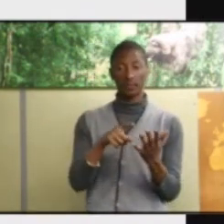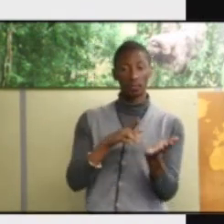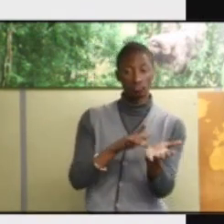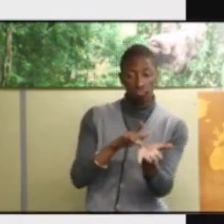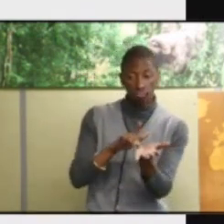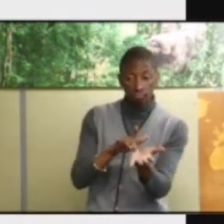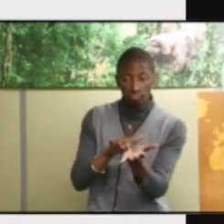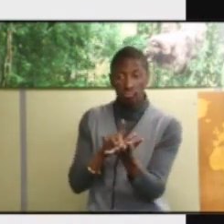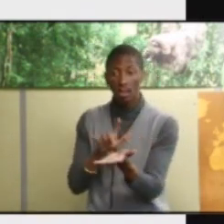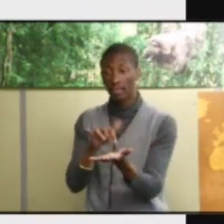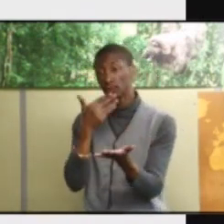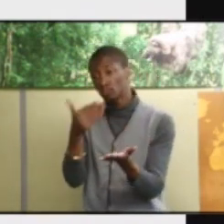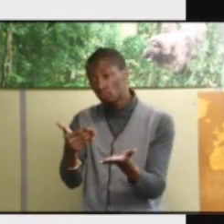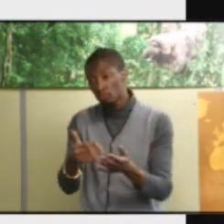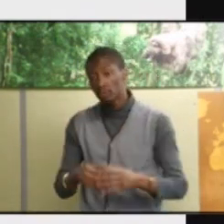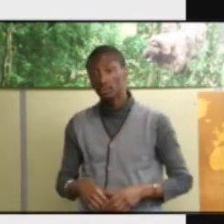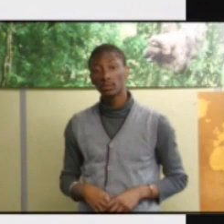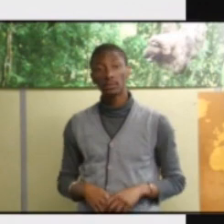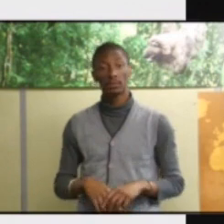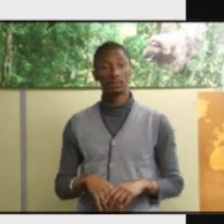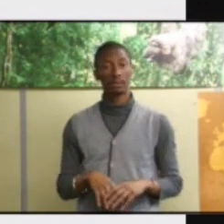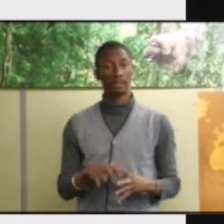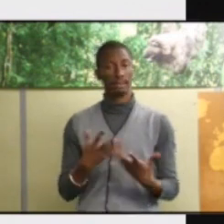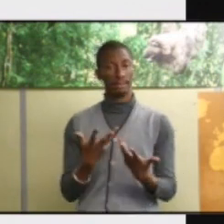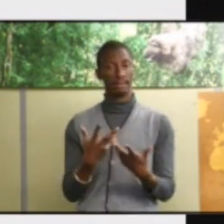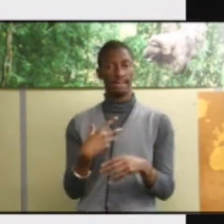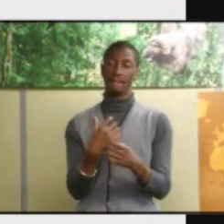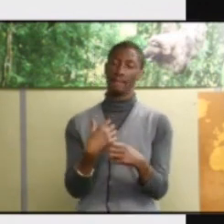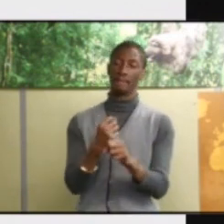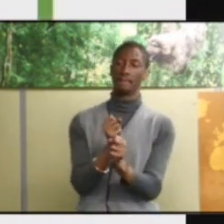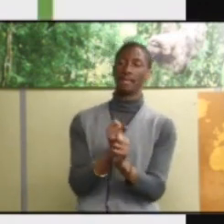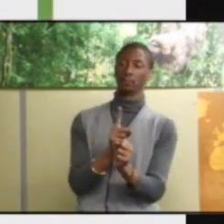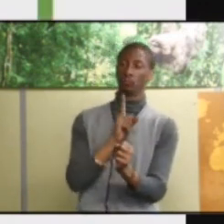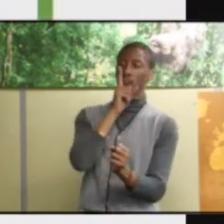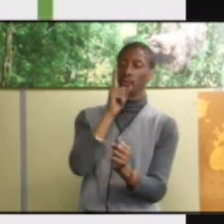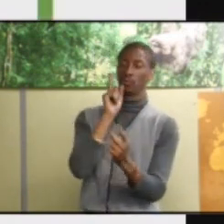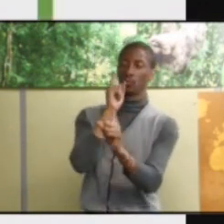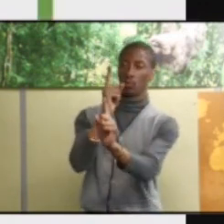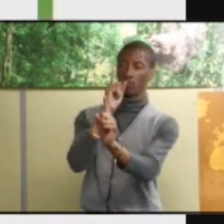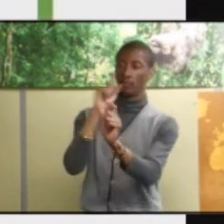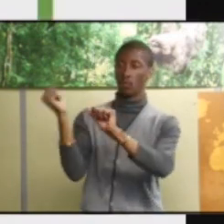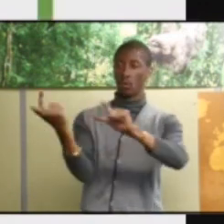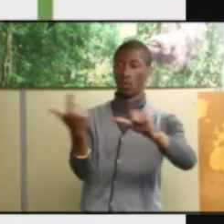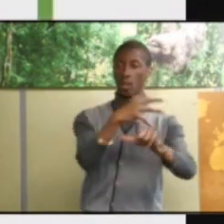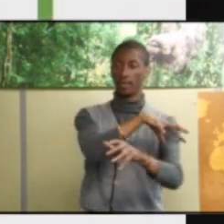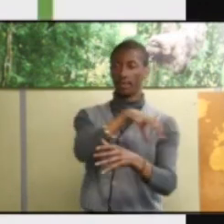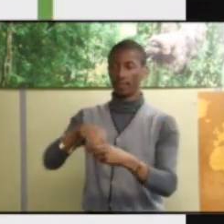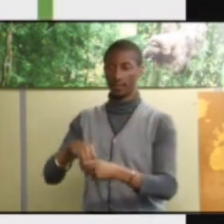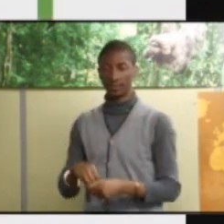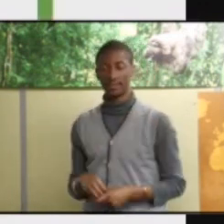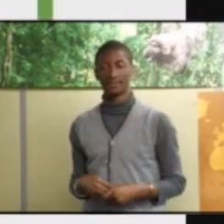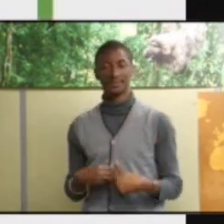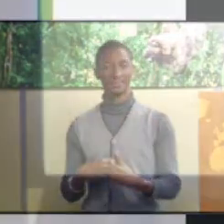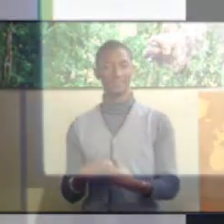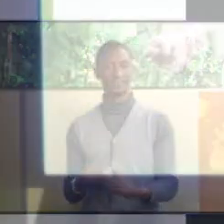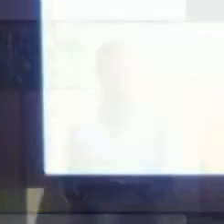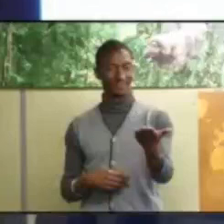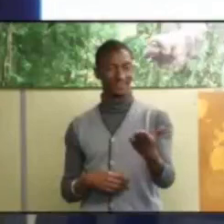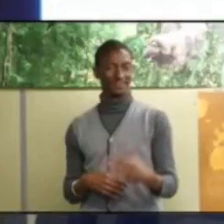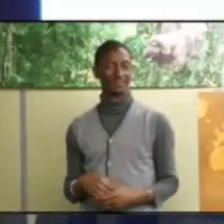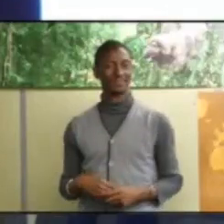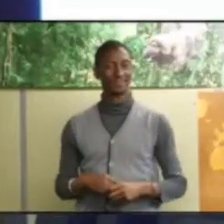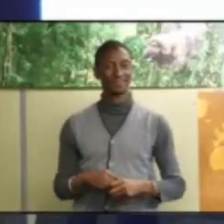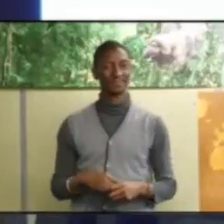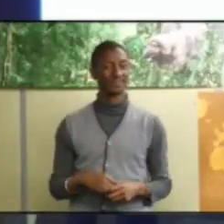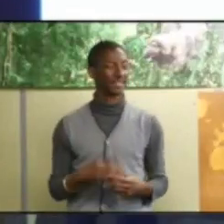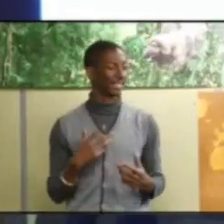very good. Creates realistic goals for everyone. And then Q&A. Okay, I have several questions. I will